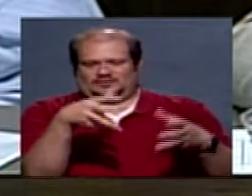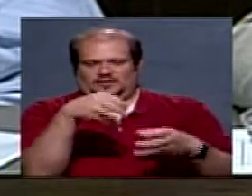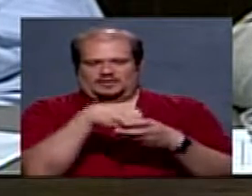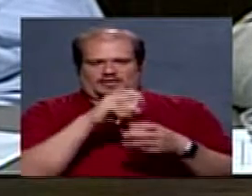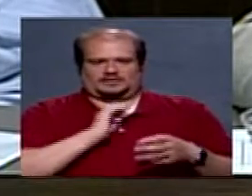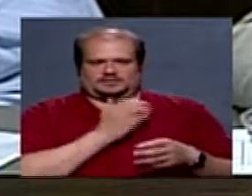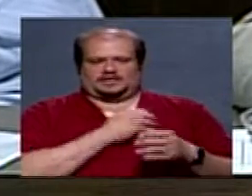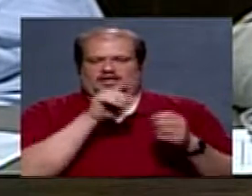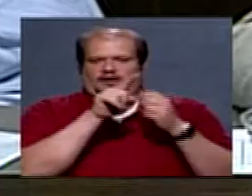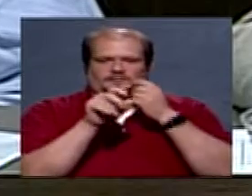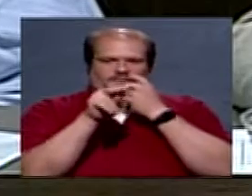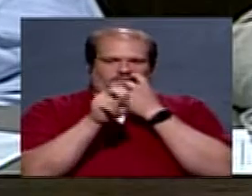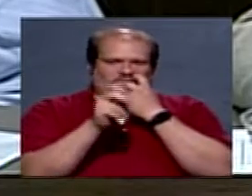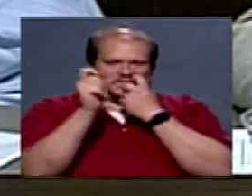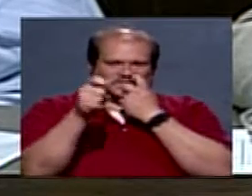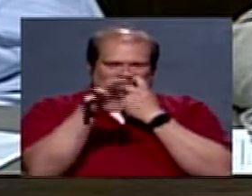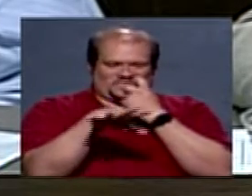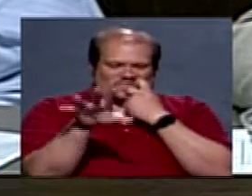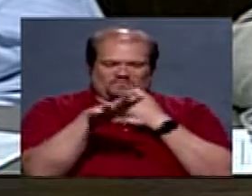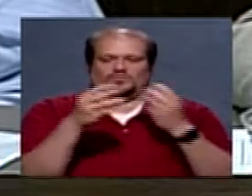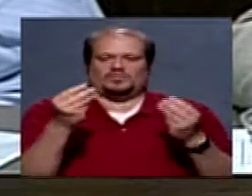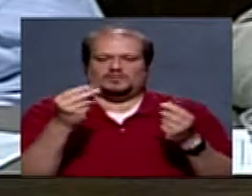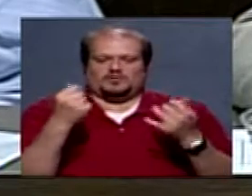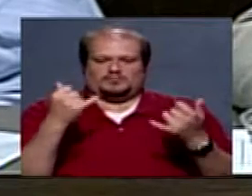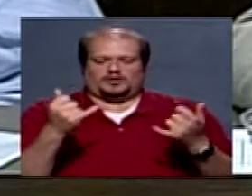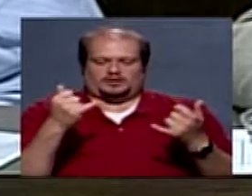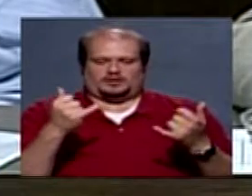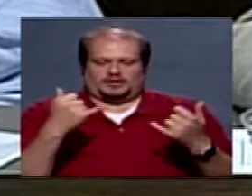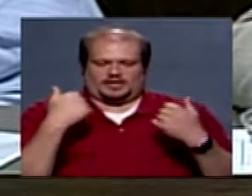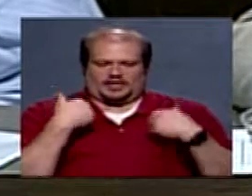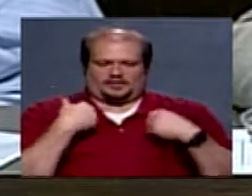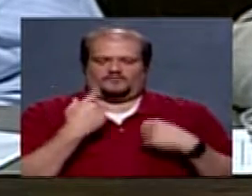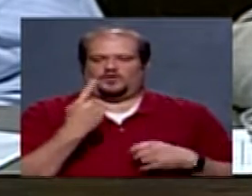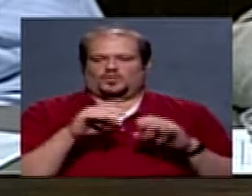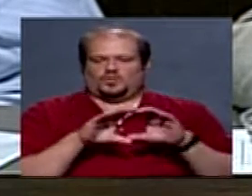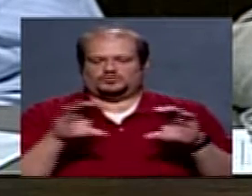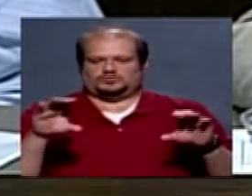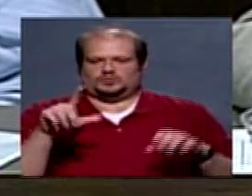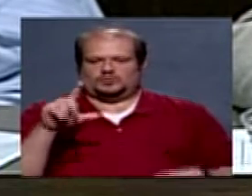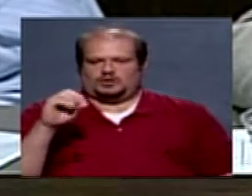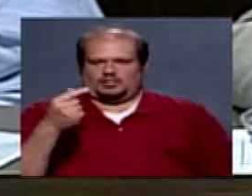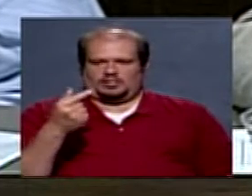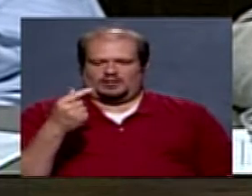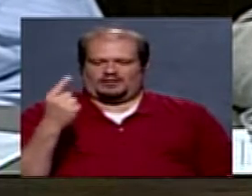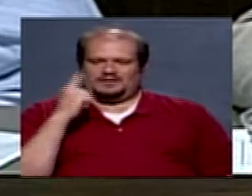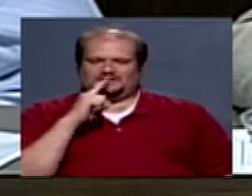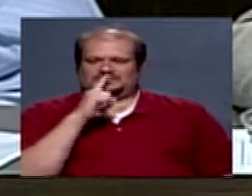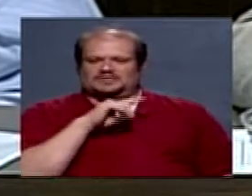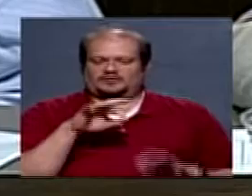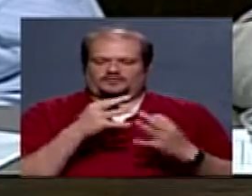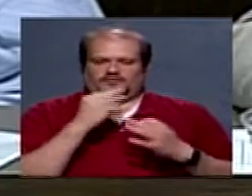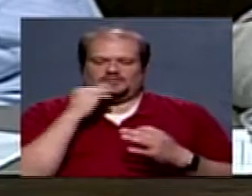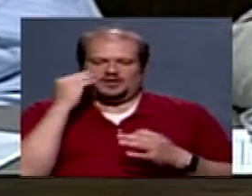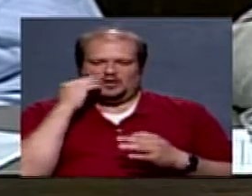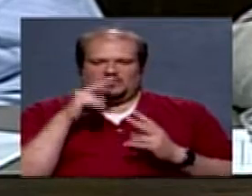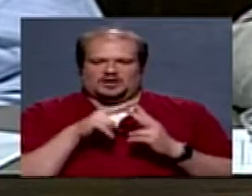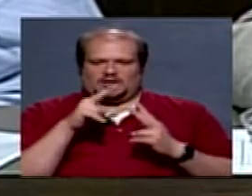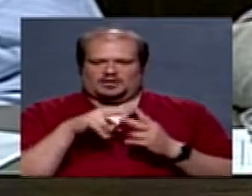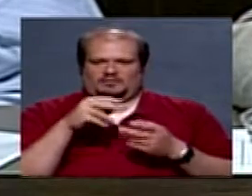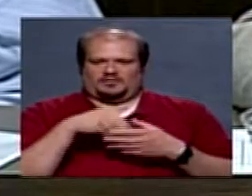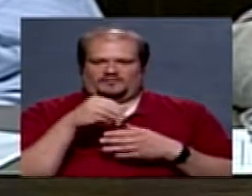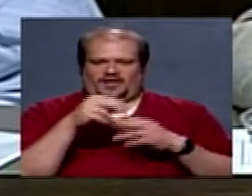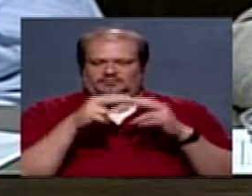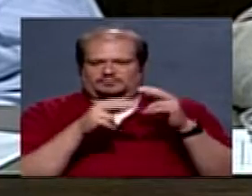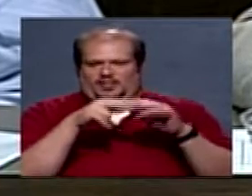our zoning jurisdiction. The property is currently occupied by a one-story log single-family residence and a couple of